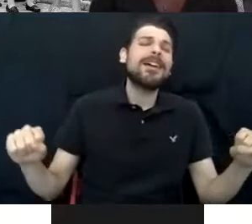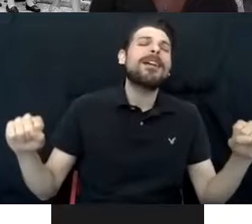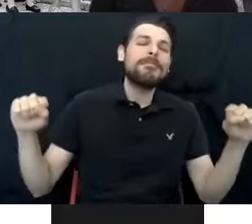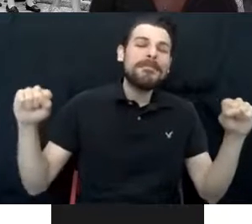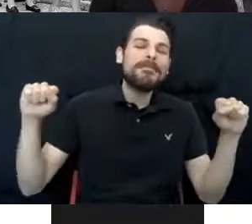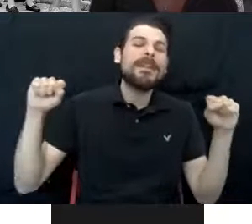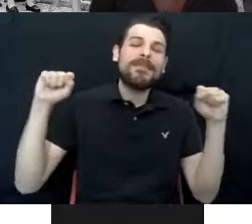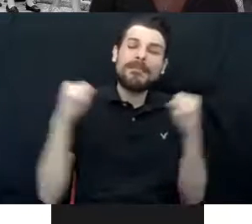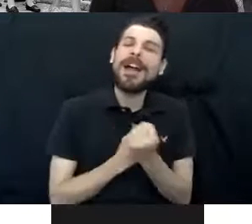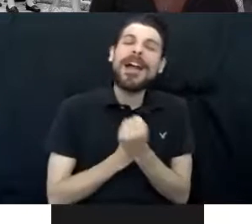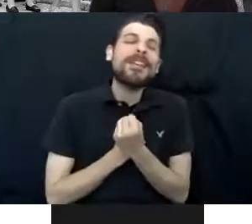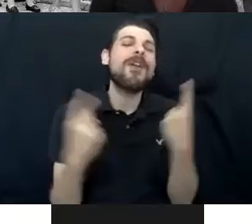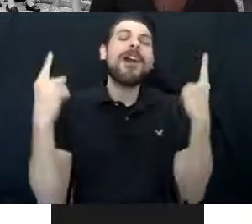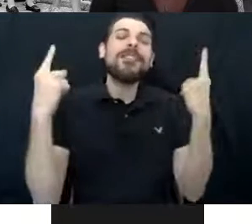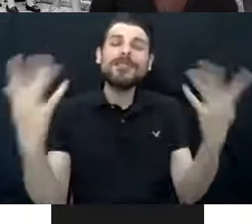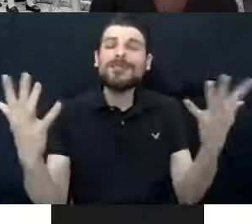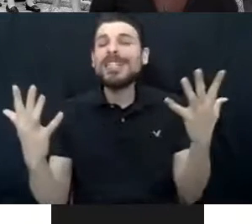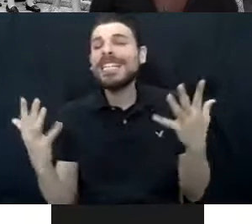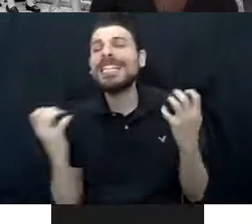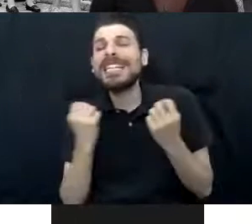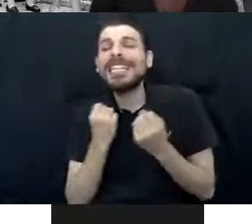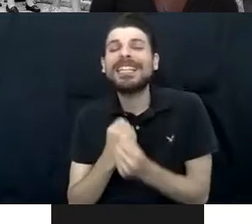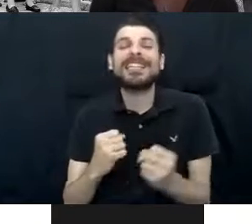freedom. Everybody wants